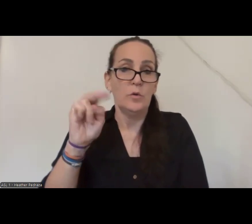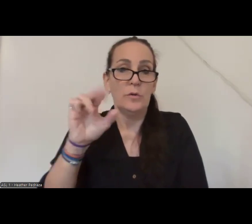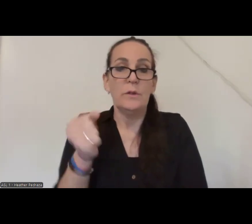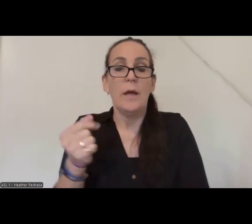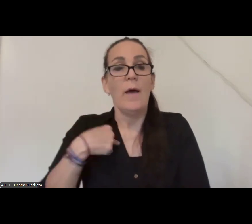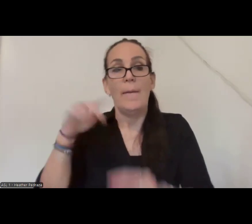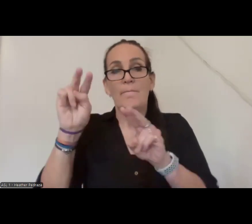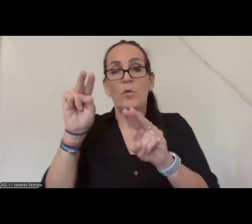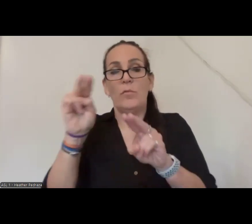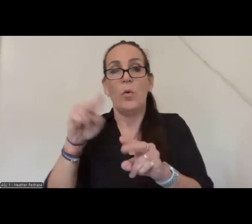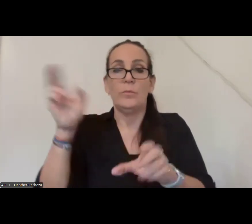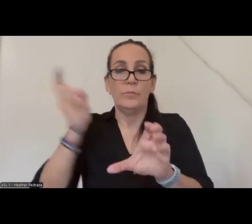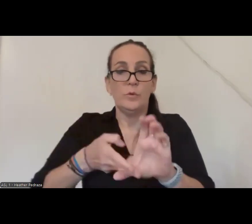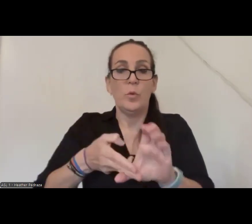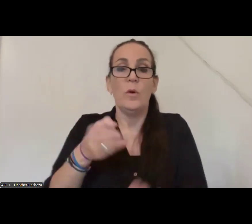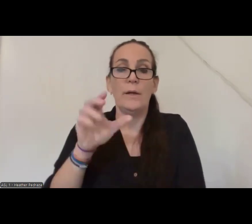in 2026.